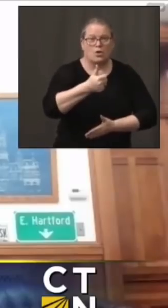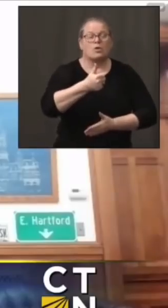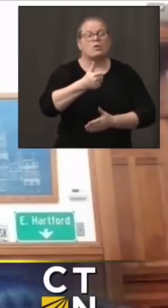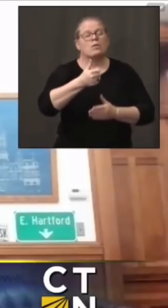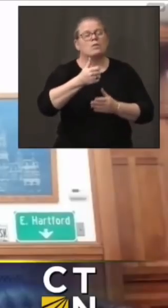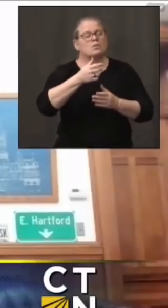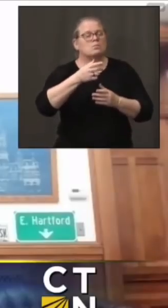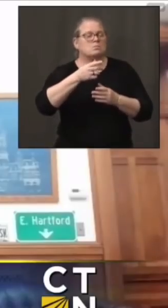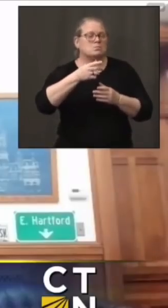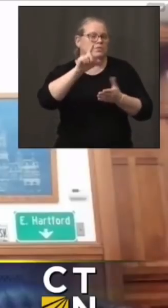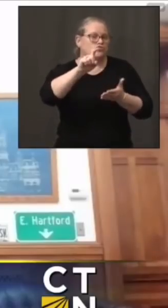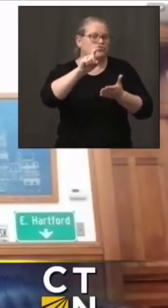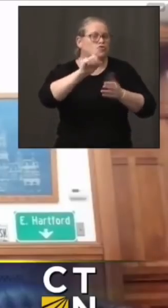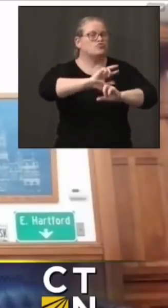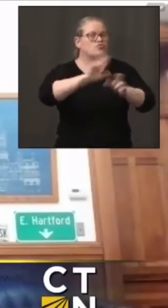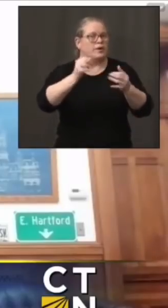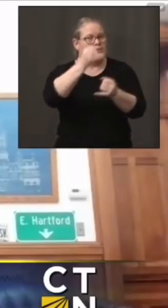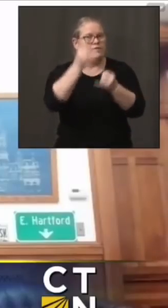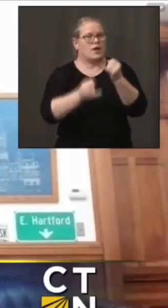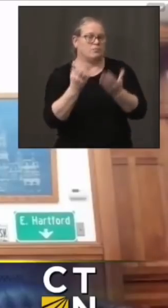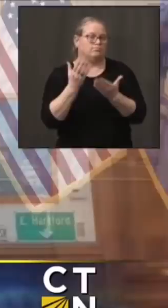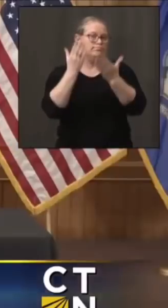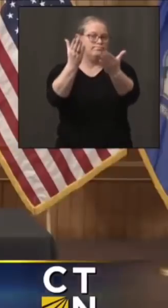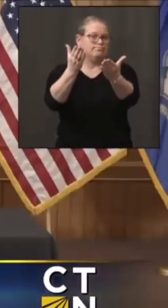final recommendation to the governor.